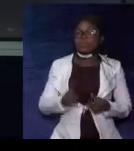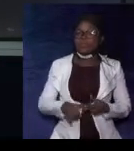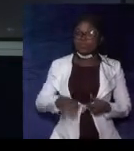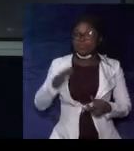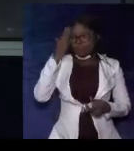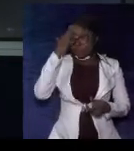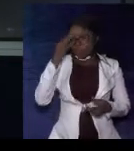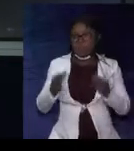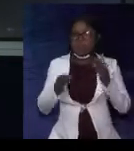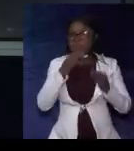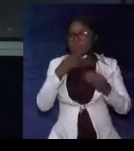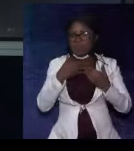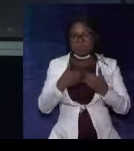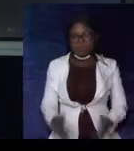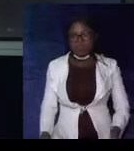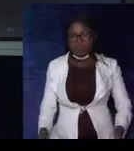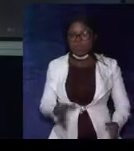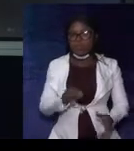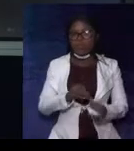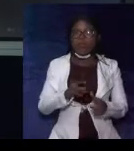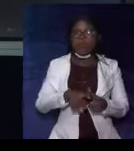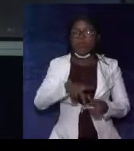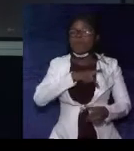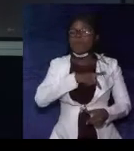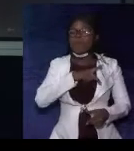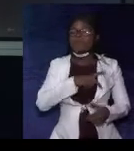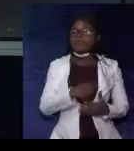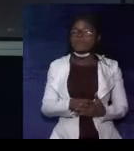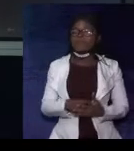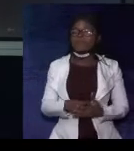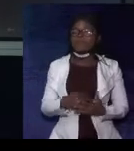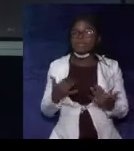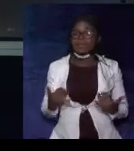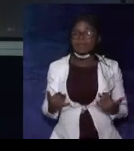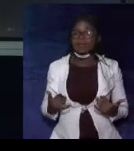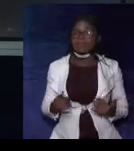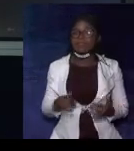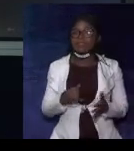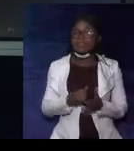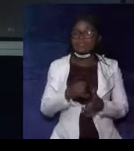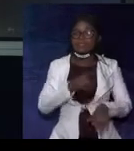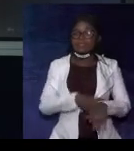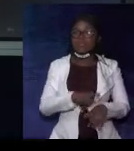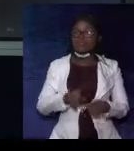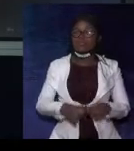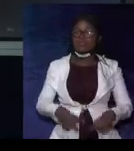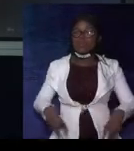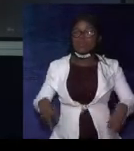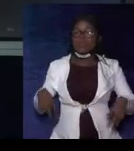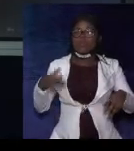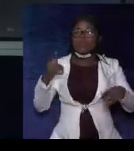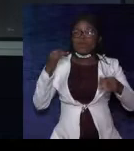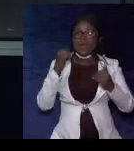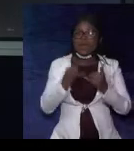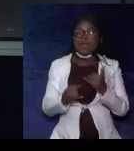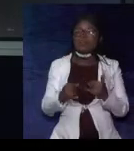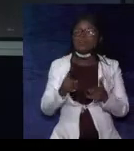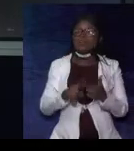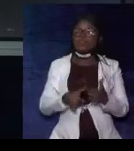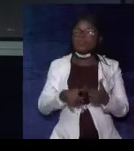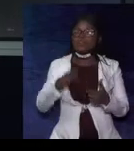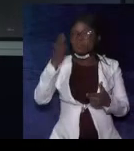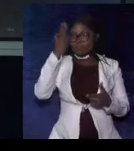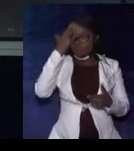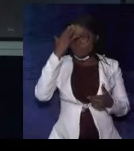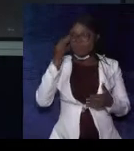it also helps the farmer to assess whether it's running on loss or on profit. Now, it's time to